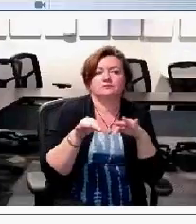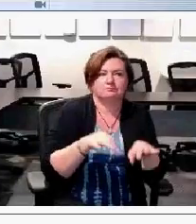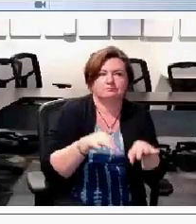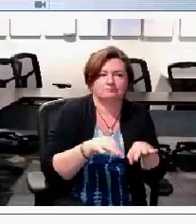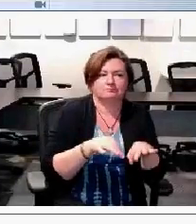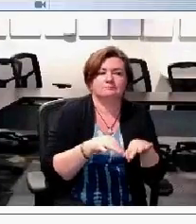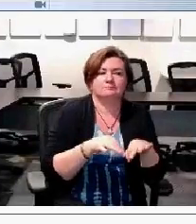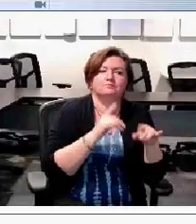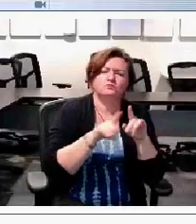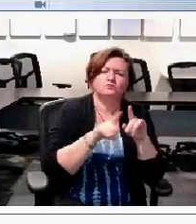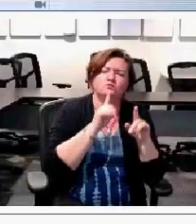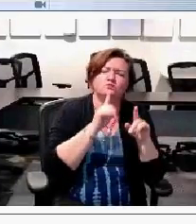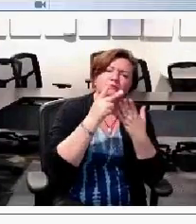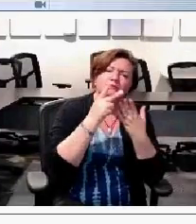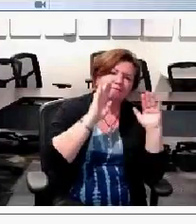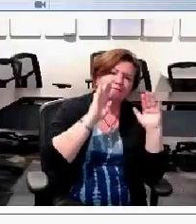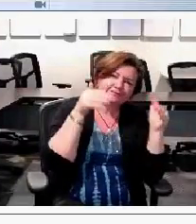we focus on in the program.